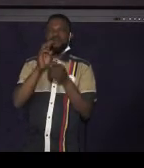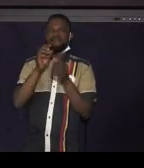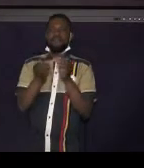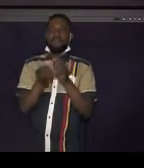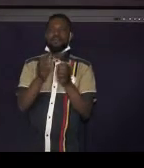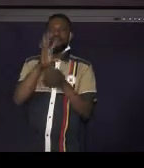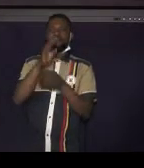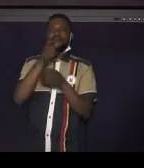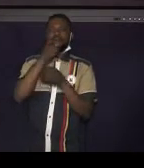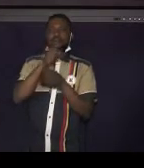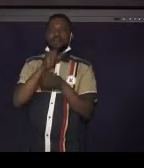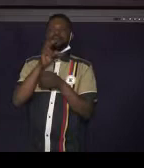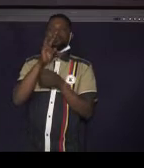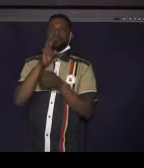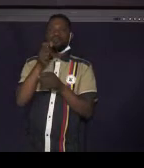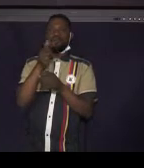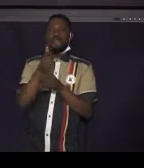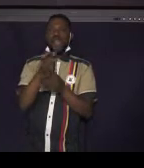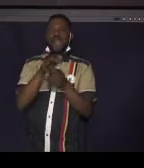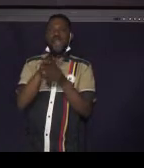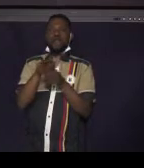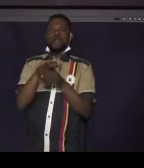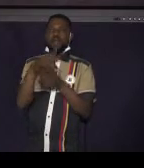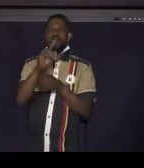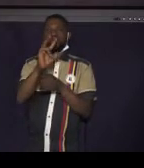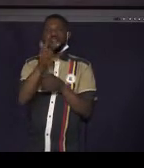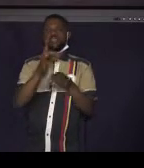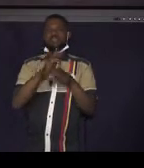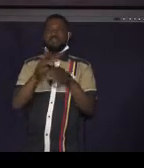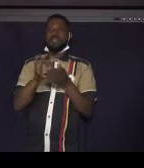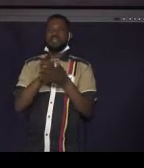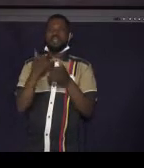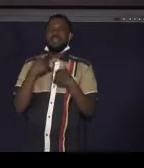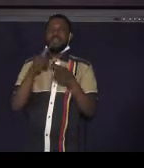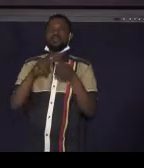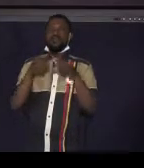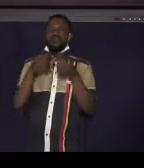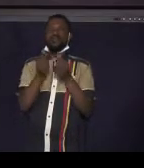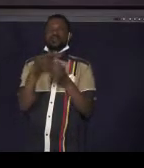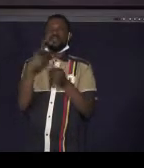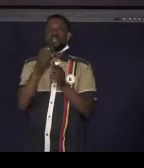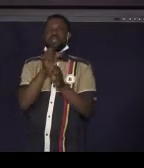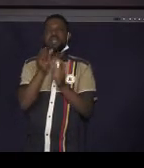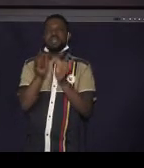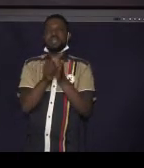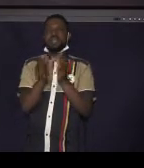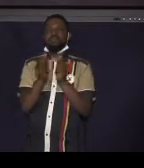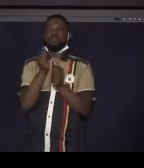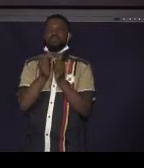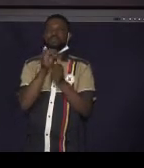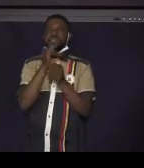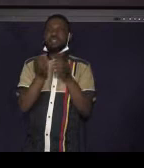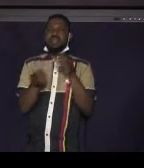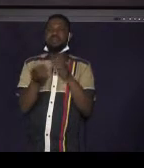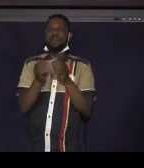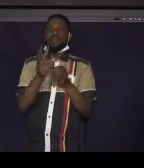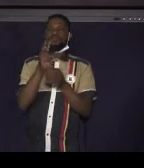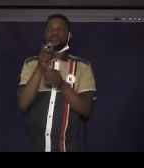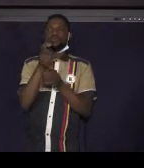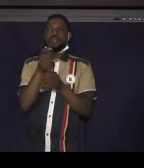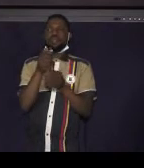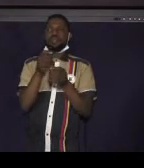Then 2a occupies the third space, and that has to go with the sign which is plus 2a. Now it's easier for us